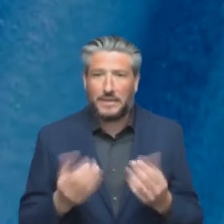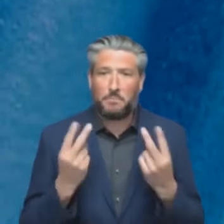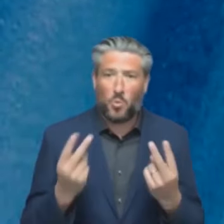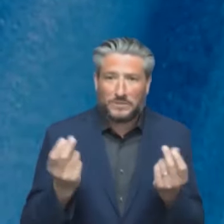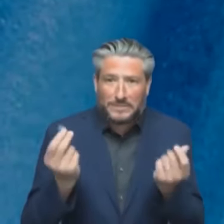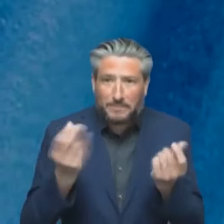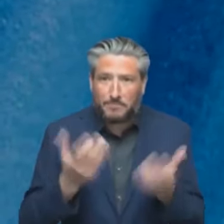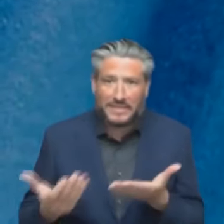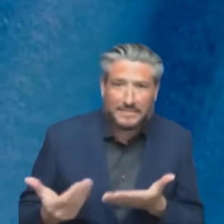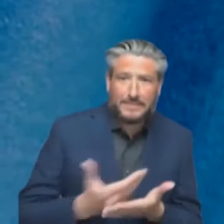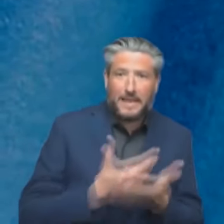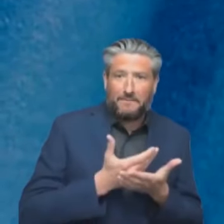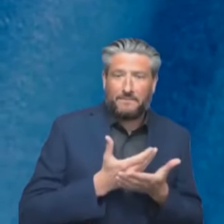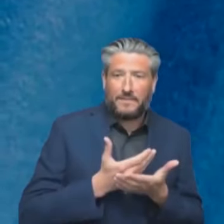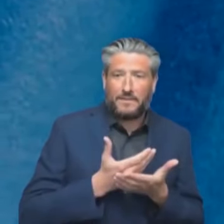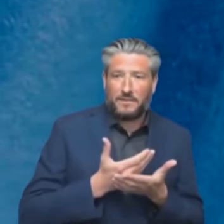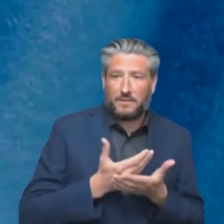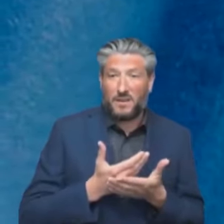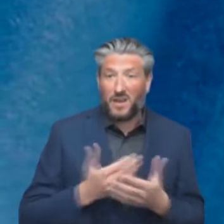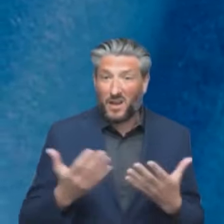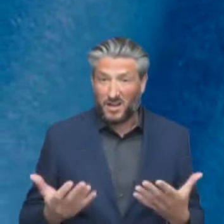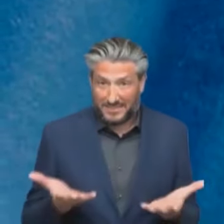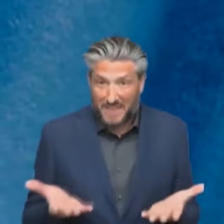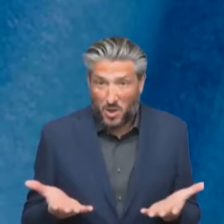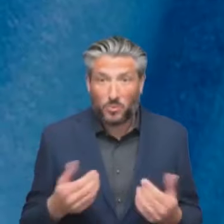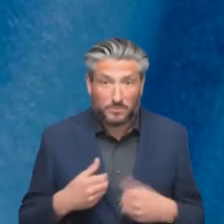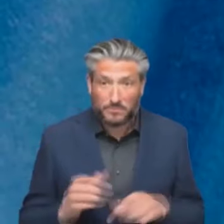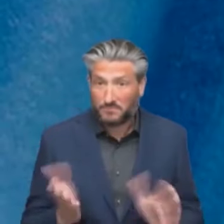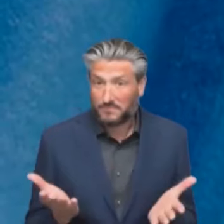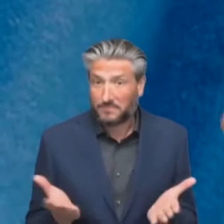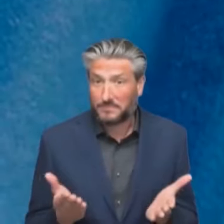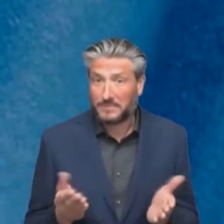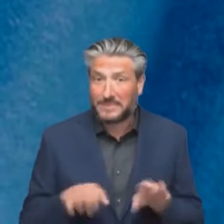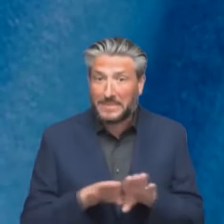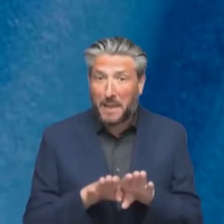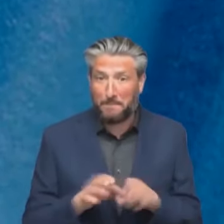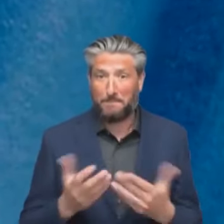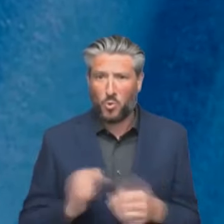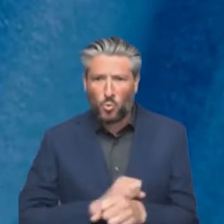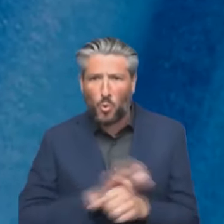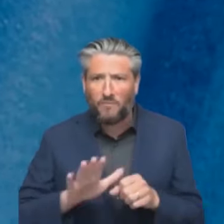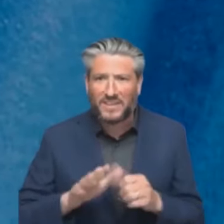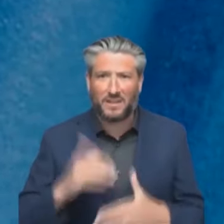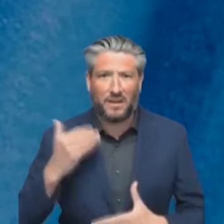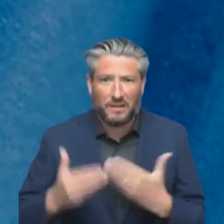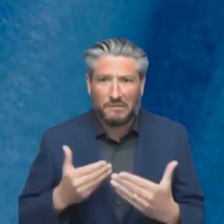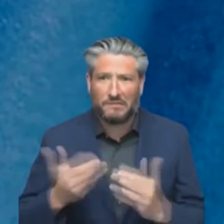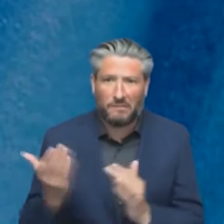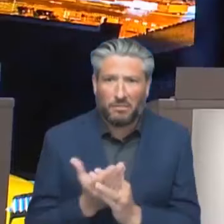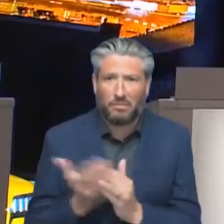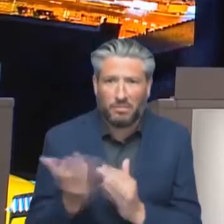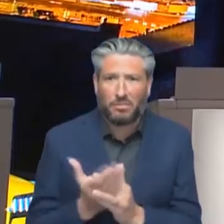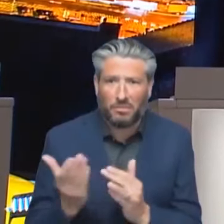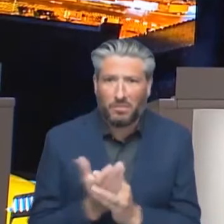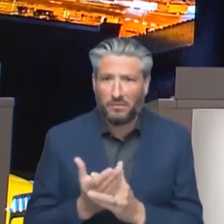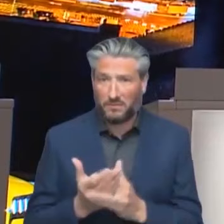talk about these subjects once again this year because the health crisis is far from being over, and the savings plan that we decided on has not just